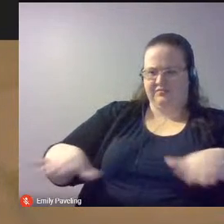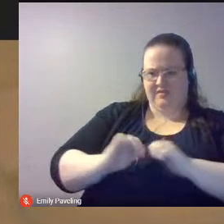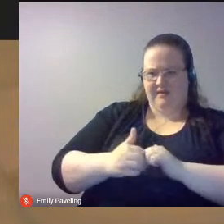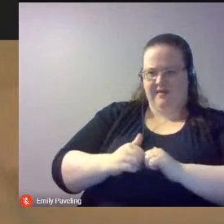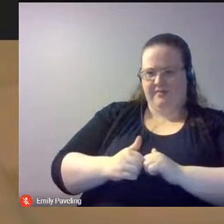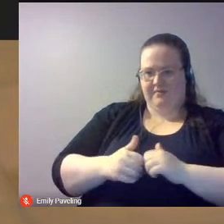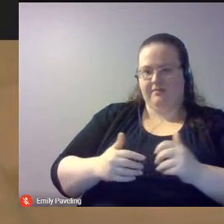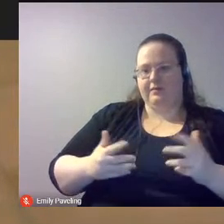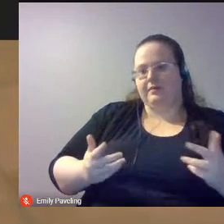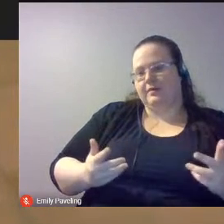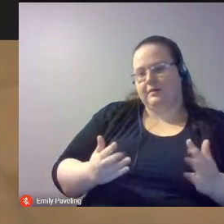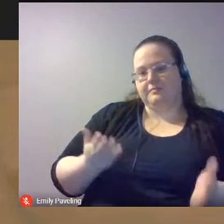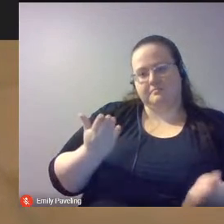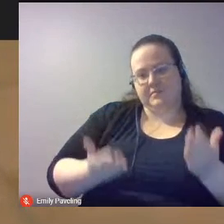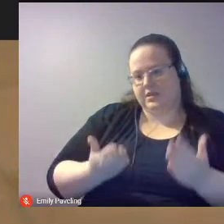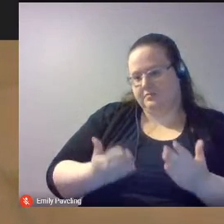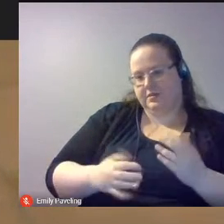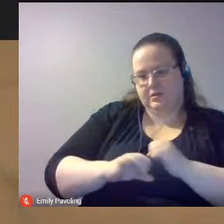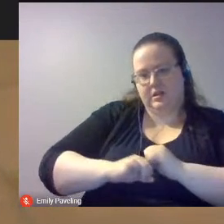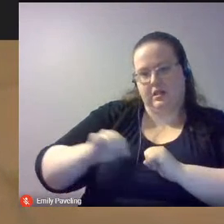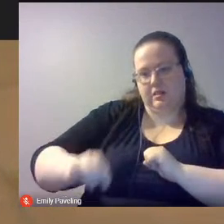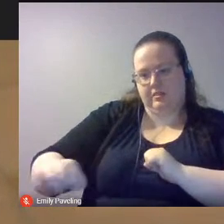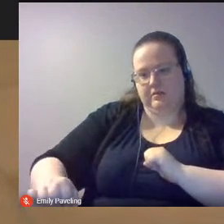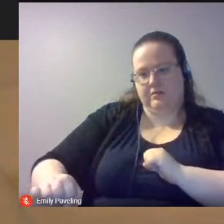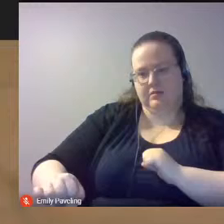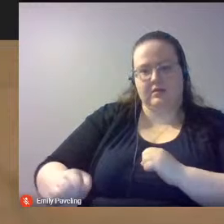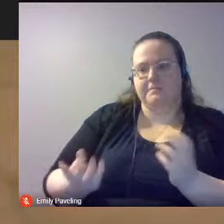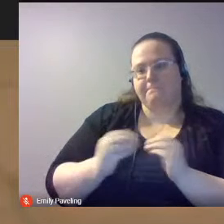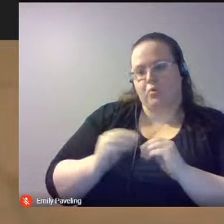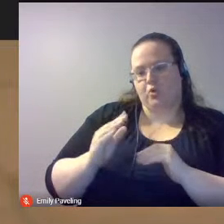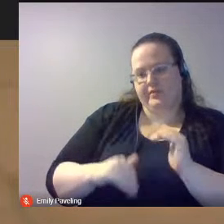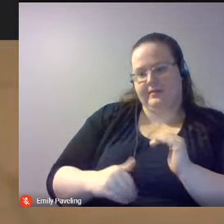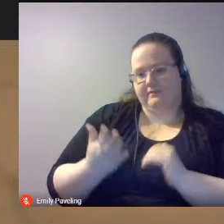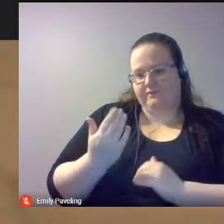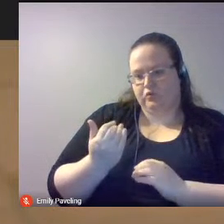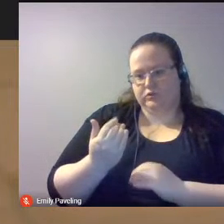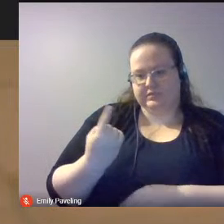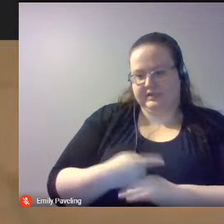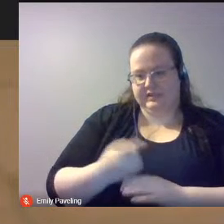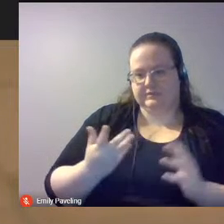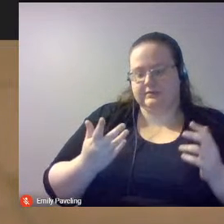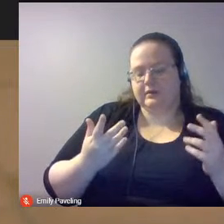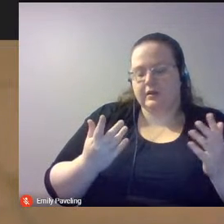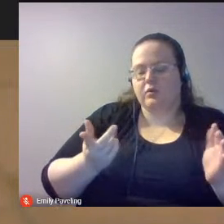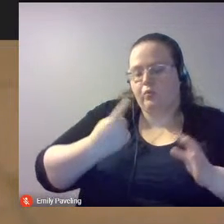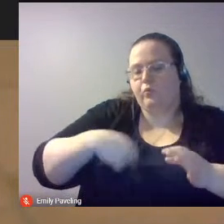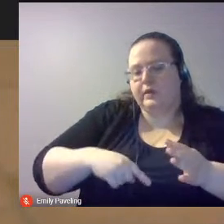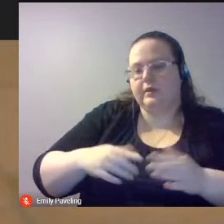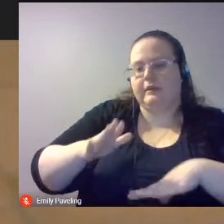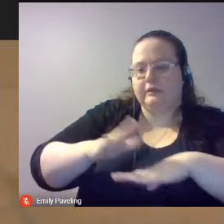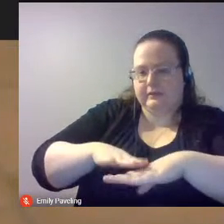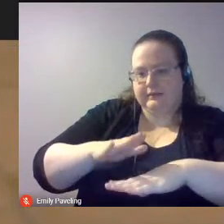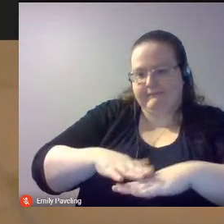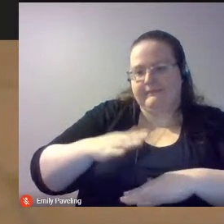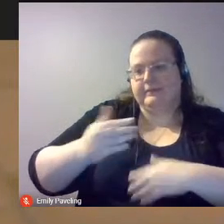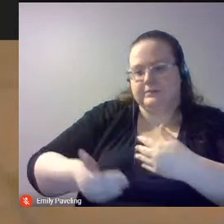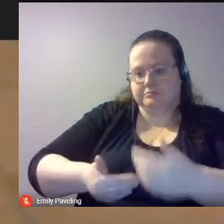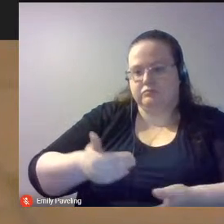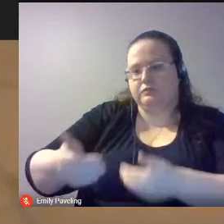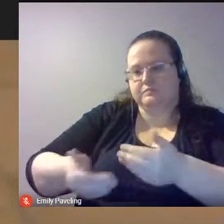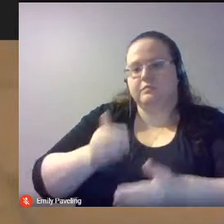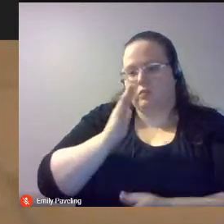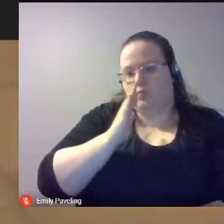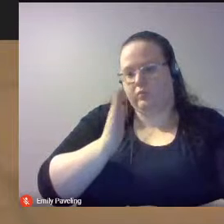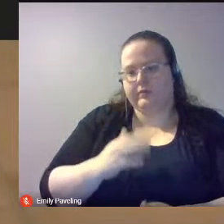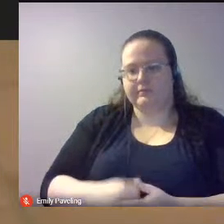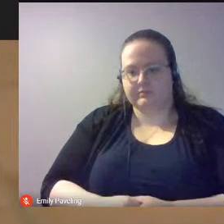a little bit longer than 14 days, and we'll walk you through that if it's necessary. In addition, if a person